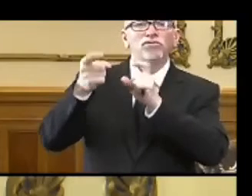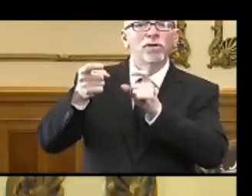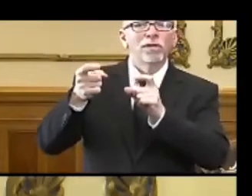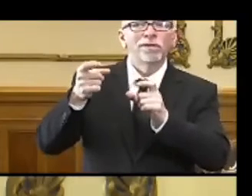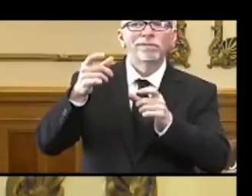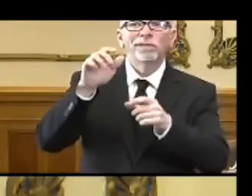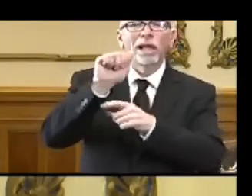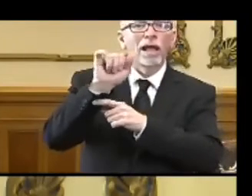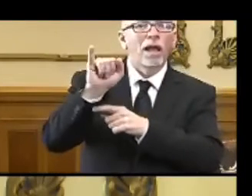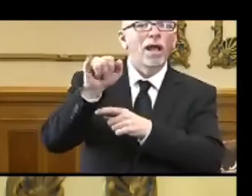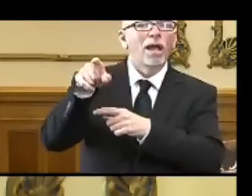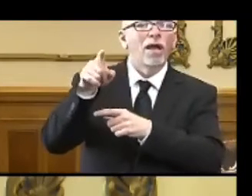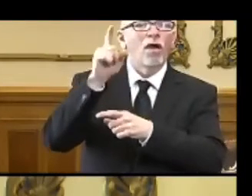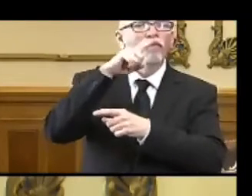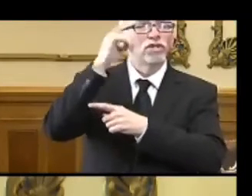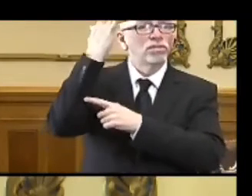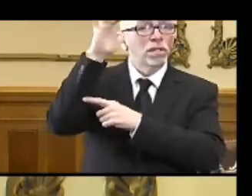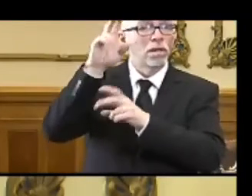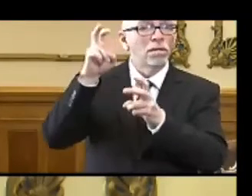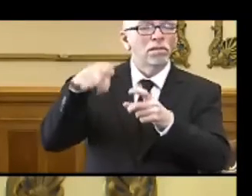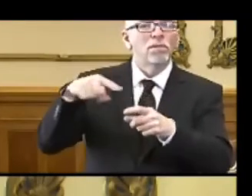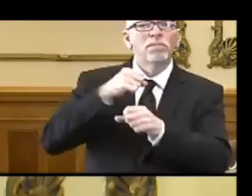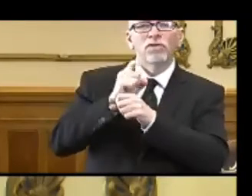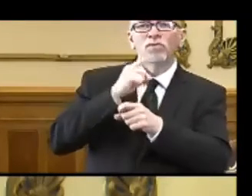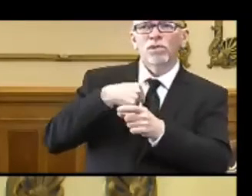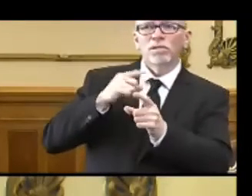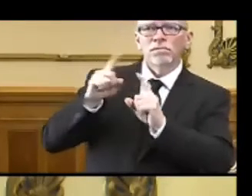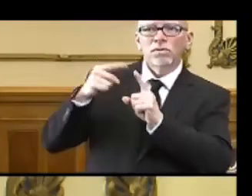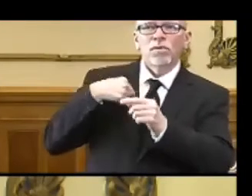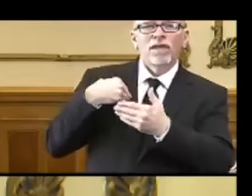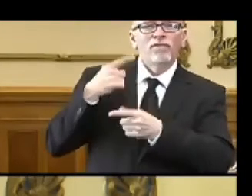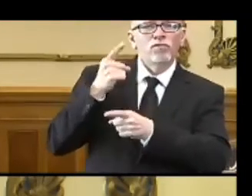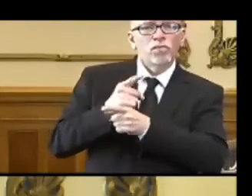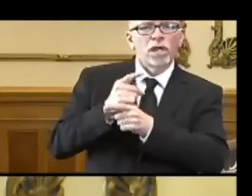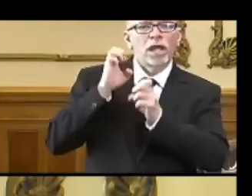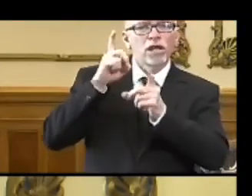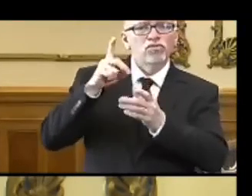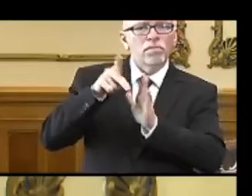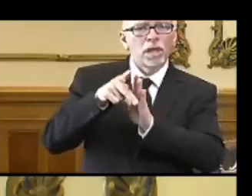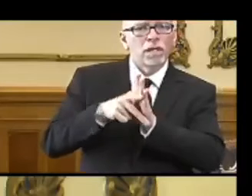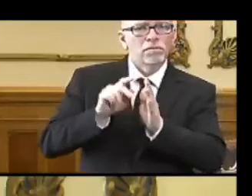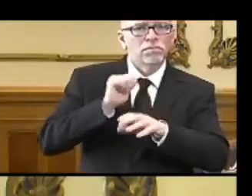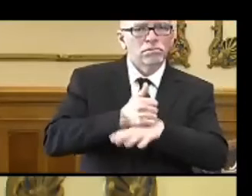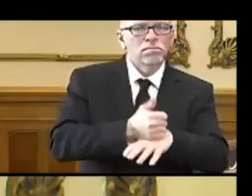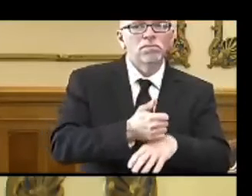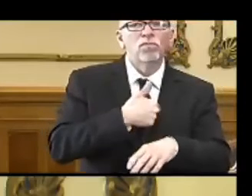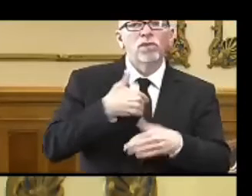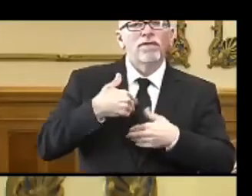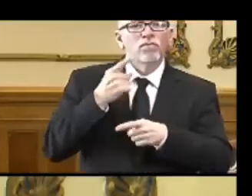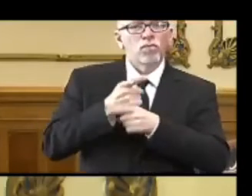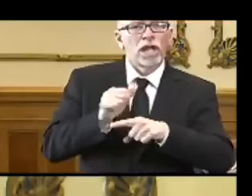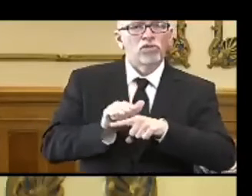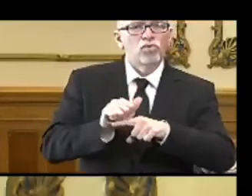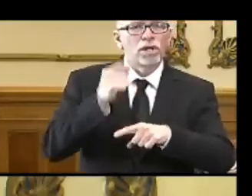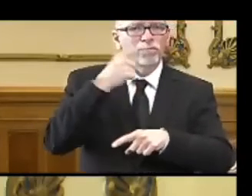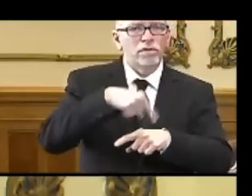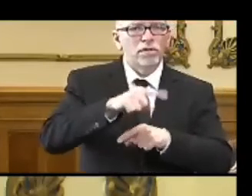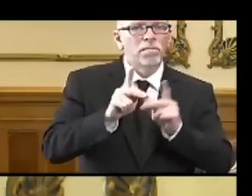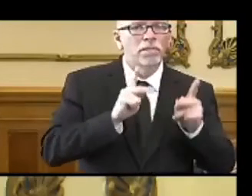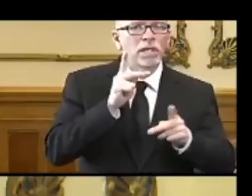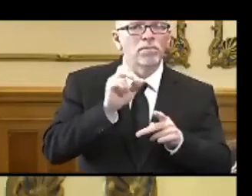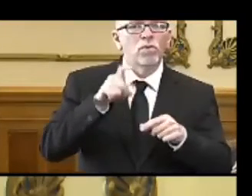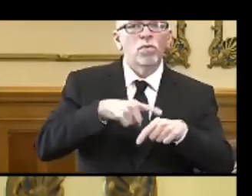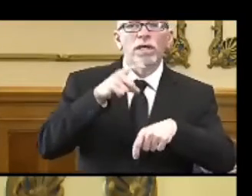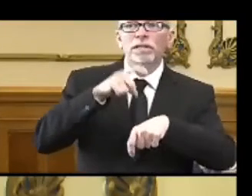that we are talking to the right employers and we're having the right educational policies in place and we're having the right training in place so that